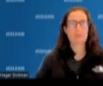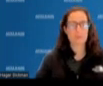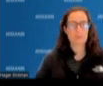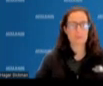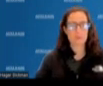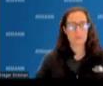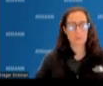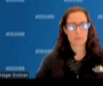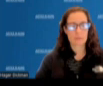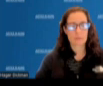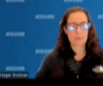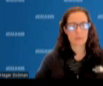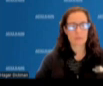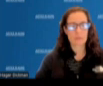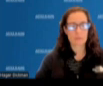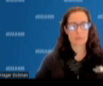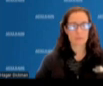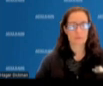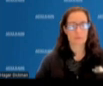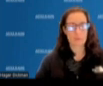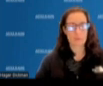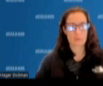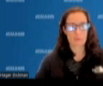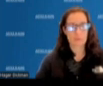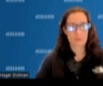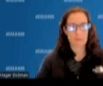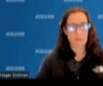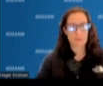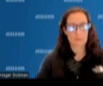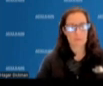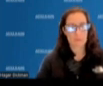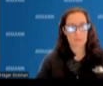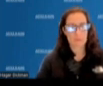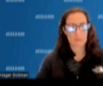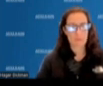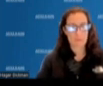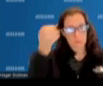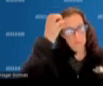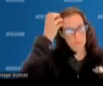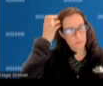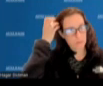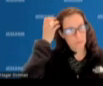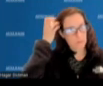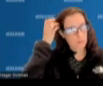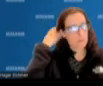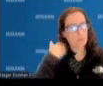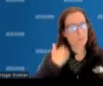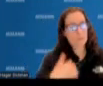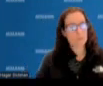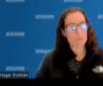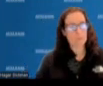fight these cuts from becoming law. Next slide.